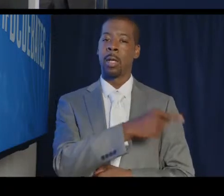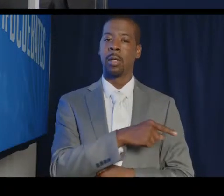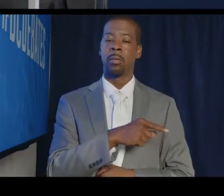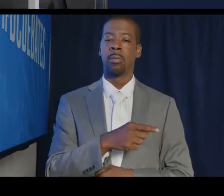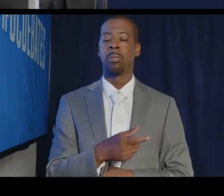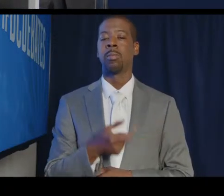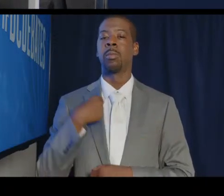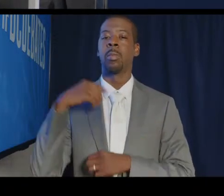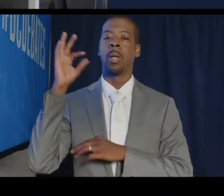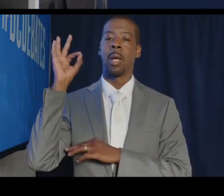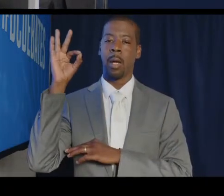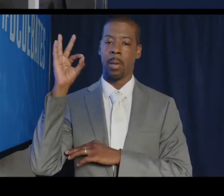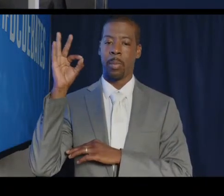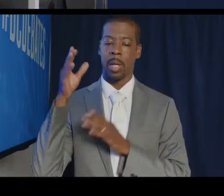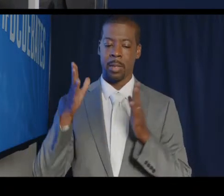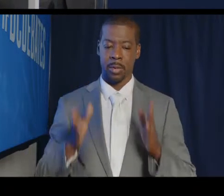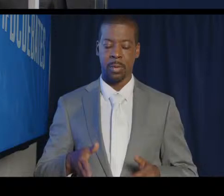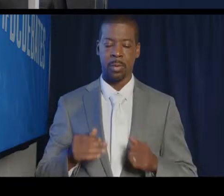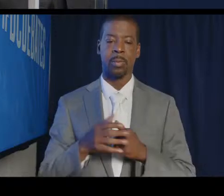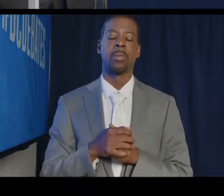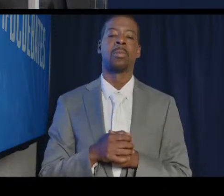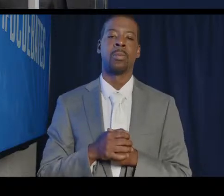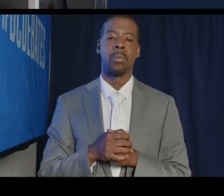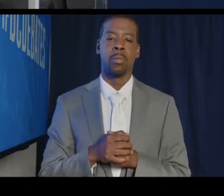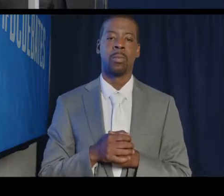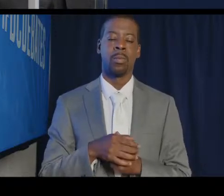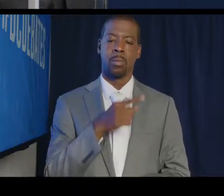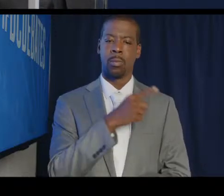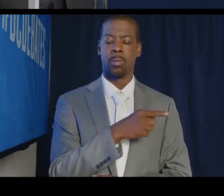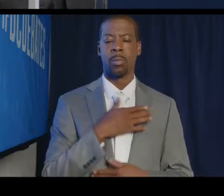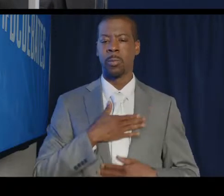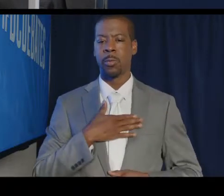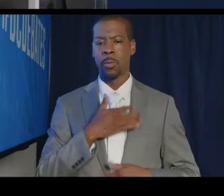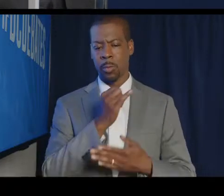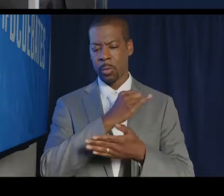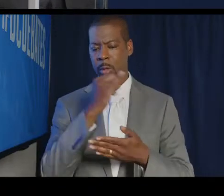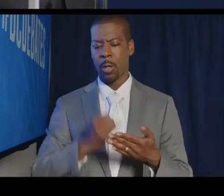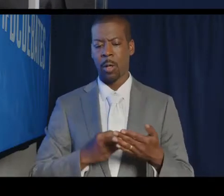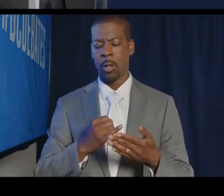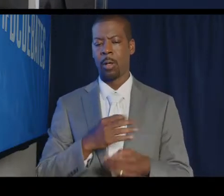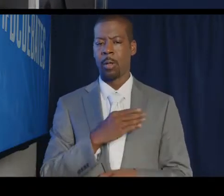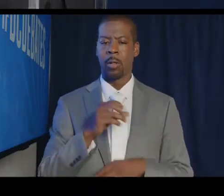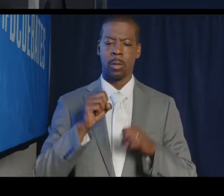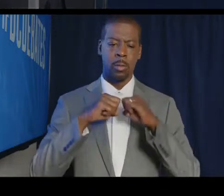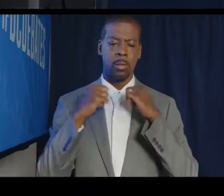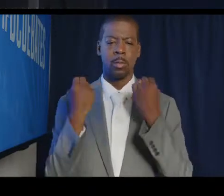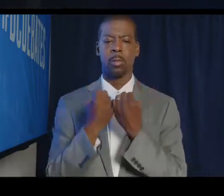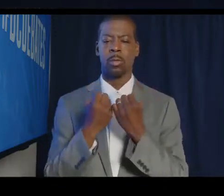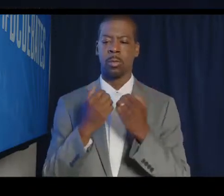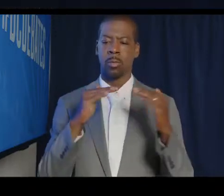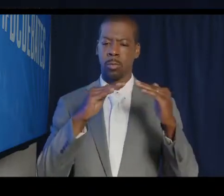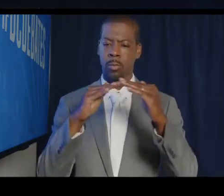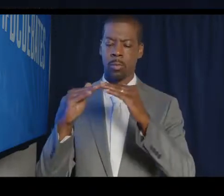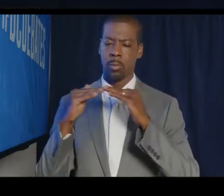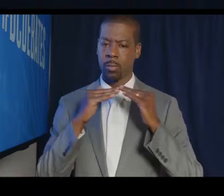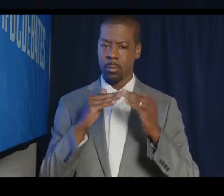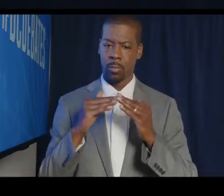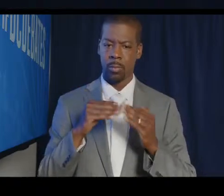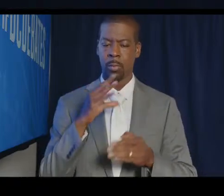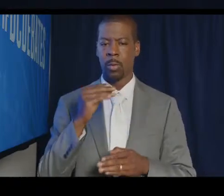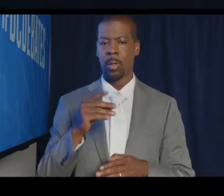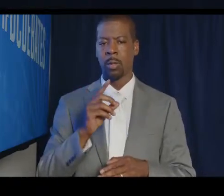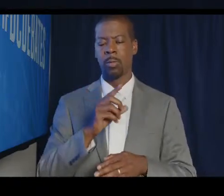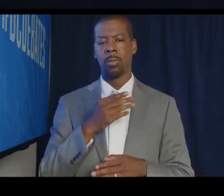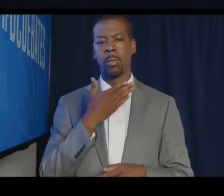serving at the United Church of Christ. His art, activism, and advocacy work is rooted in social justice, equality, and quality of life issues for